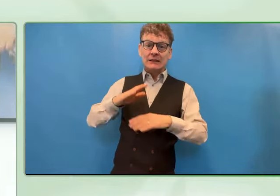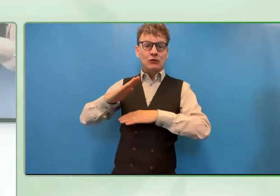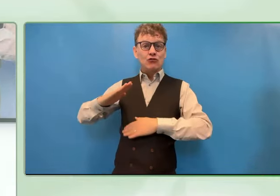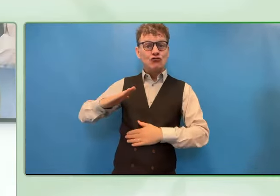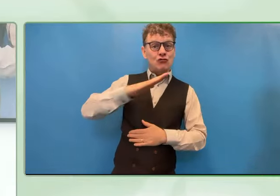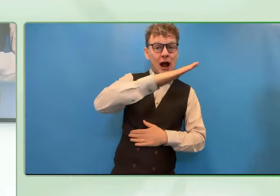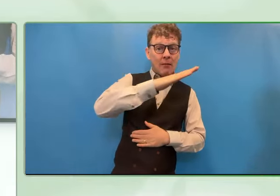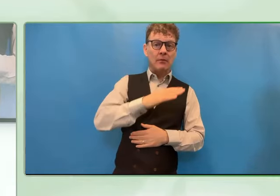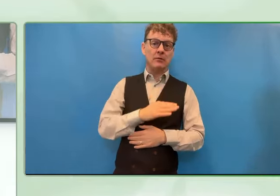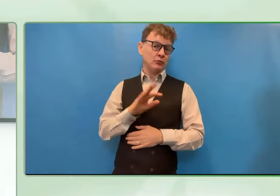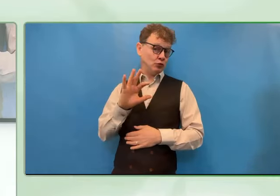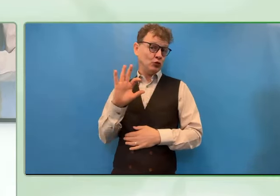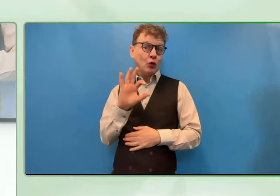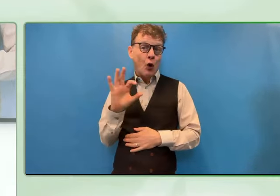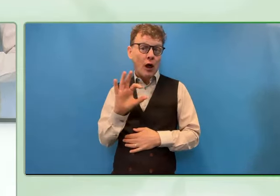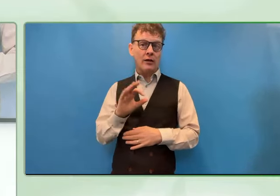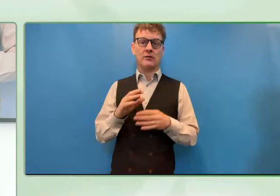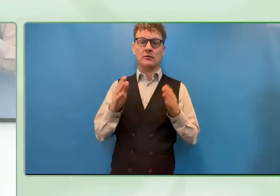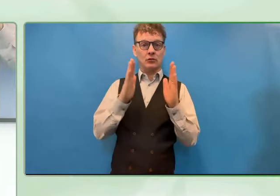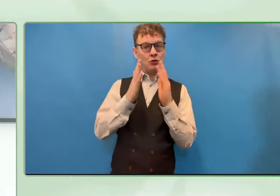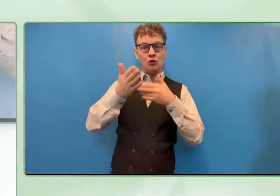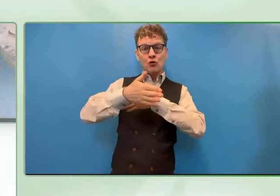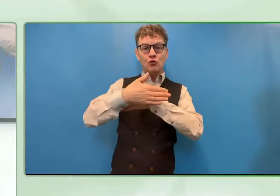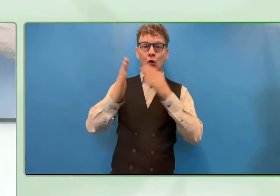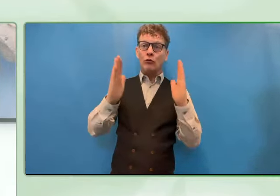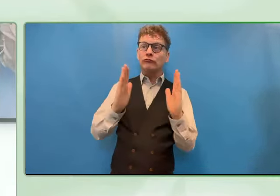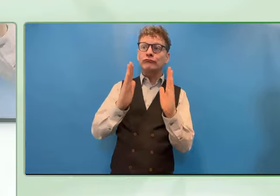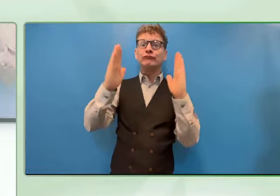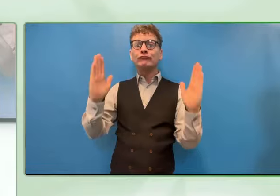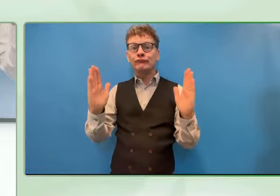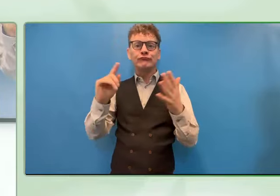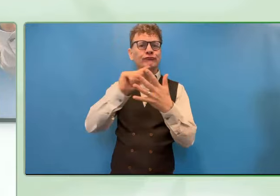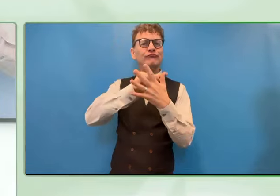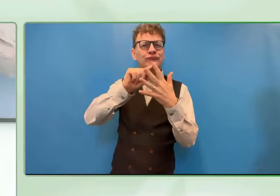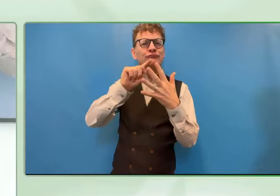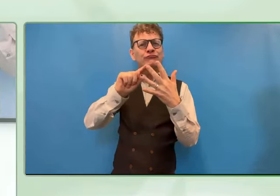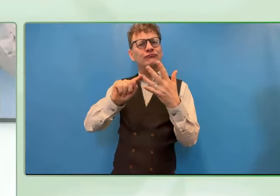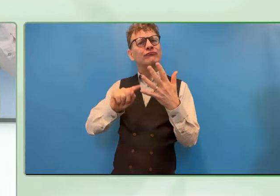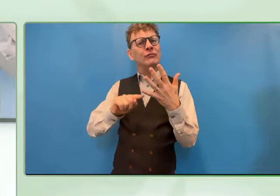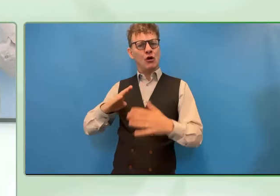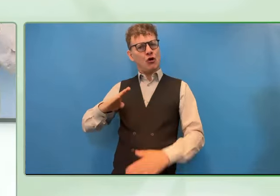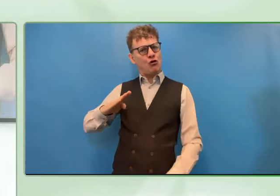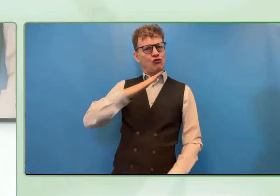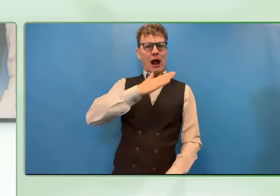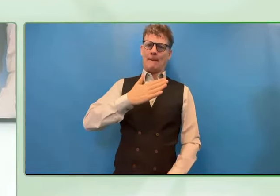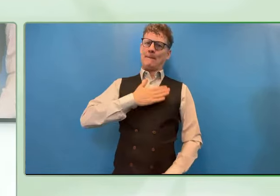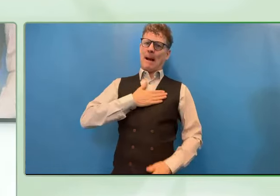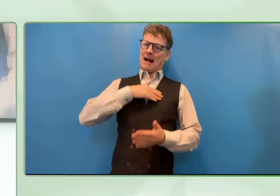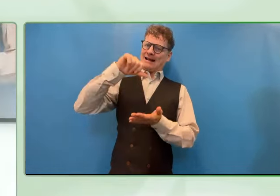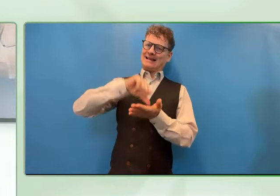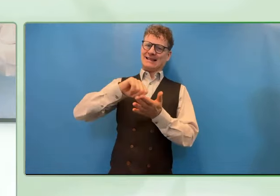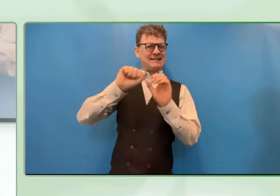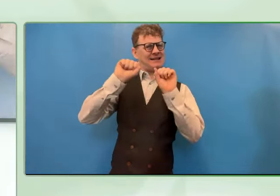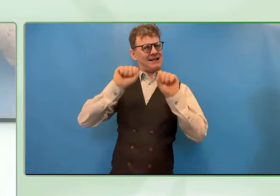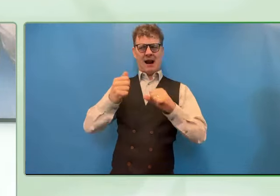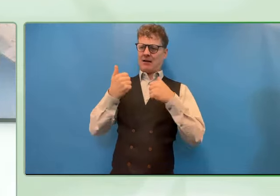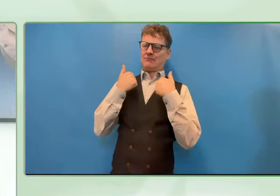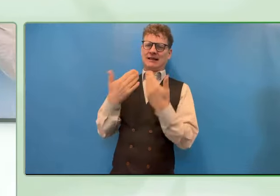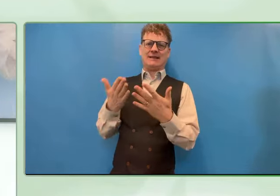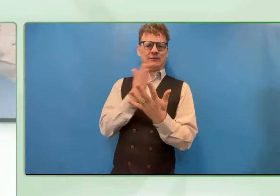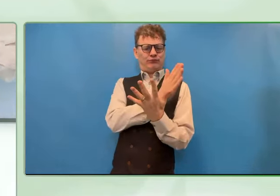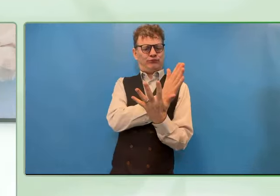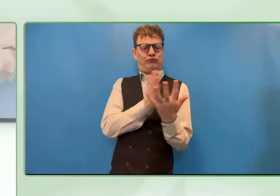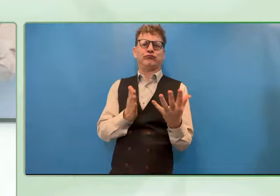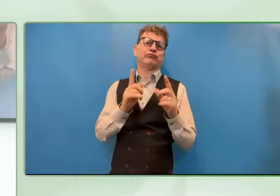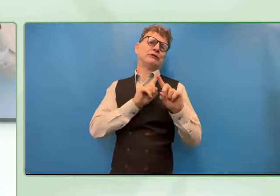doorways, you require emergency evacuation, or you require consultancy, RampMyCity is a one-stop shop to provide all your accessibility solutions.